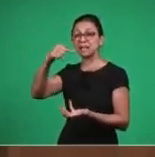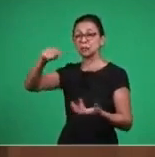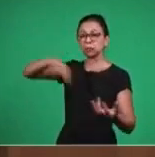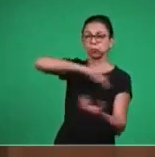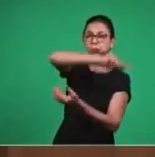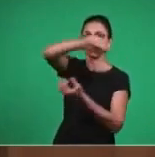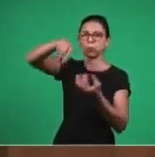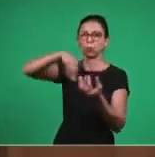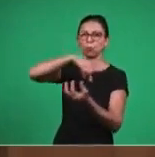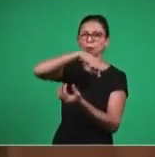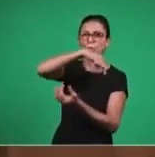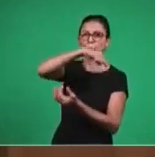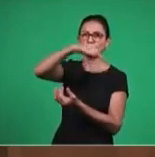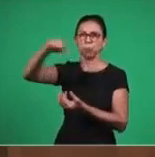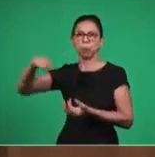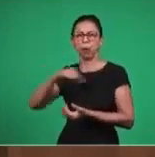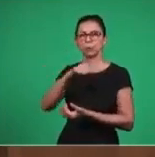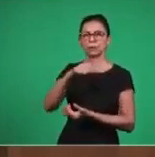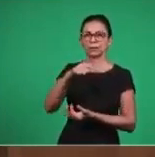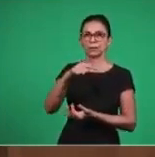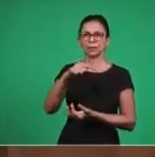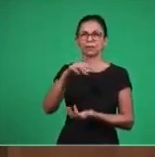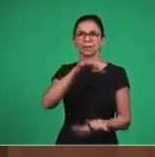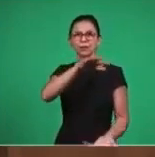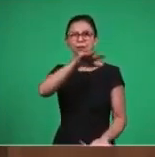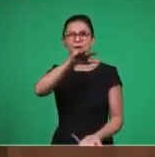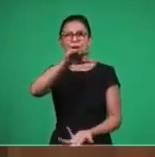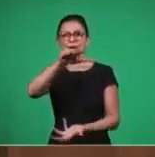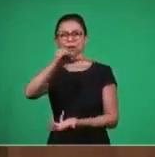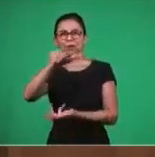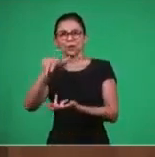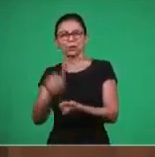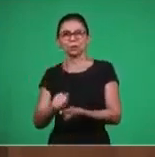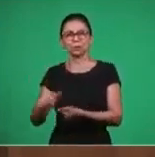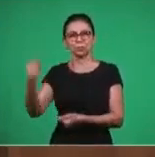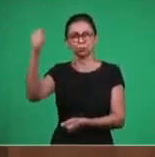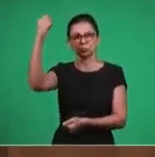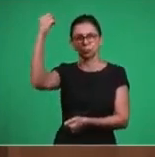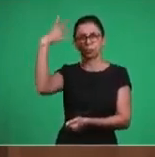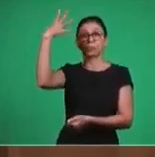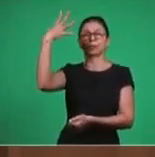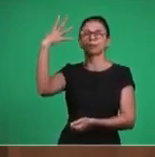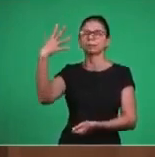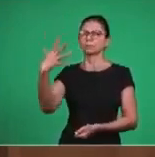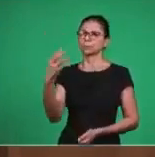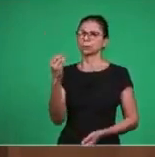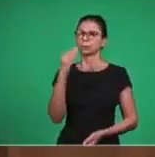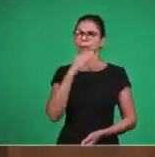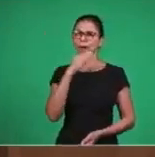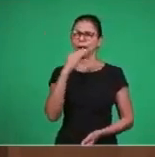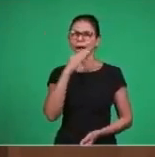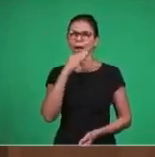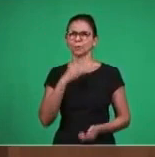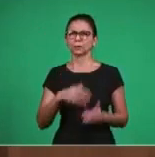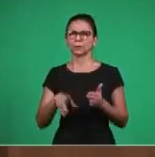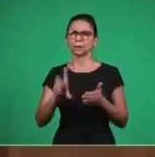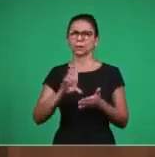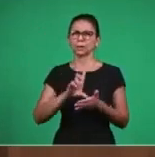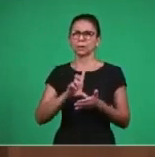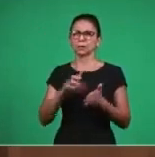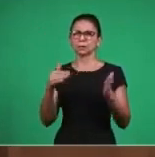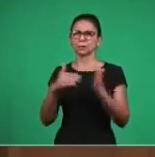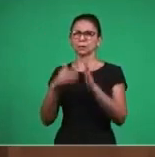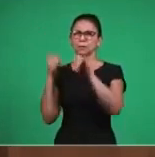When you blink your eyes, at the speed of light, you can go 7 times around the earth. And the Bible